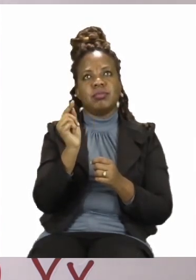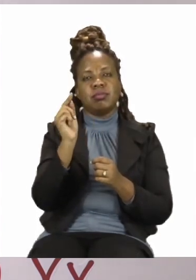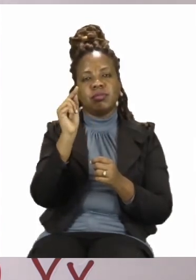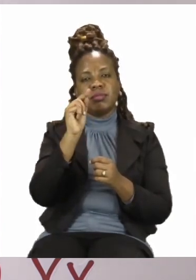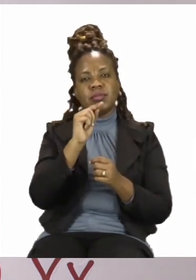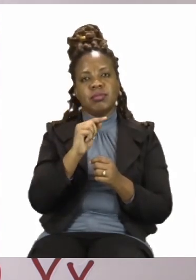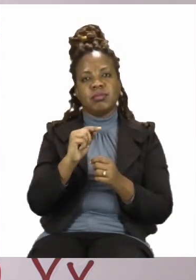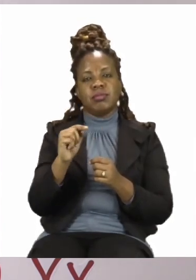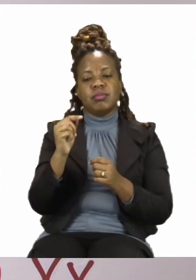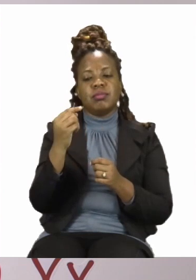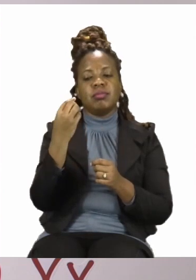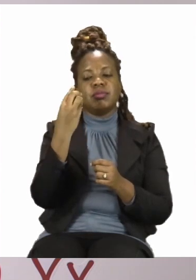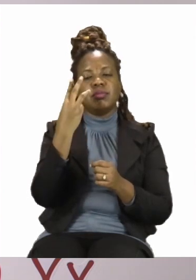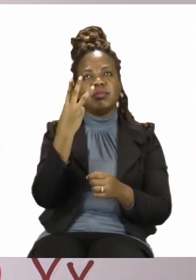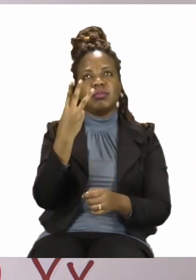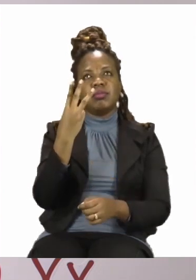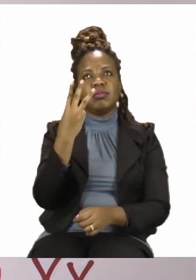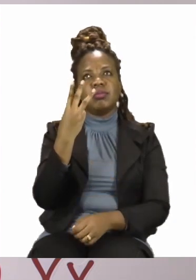3,